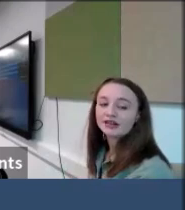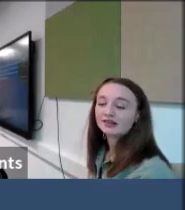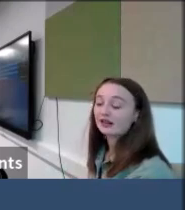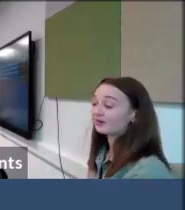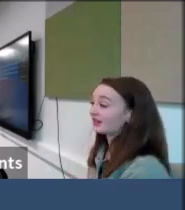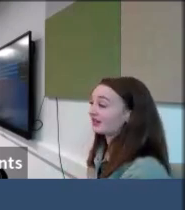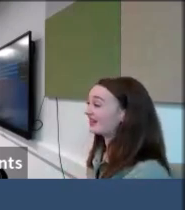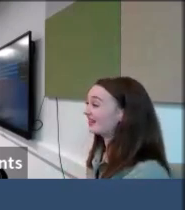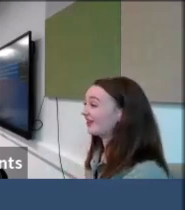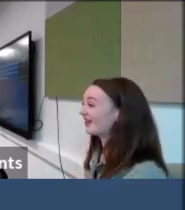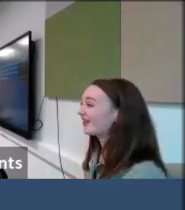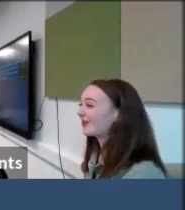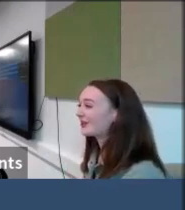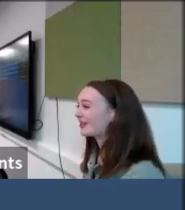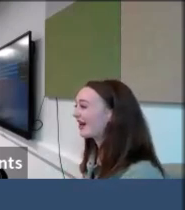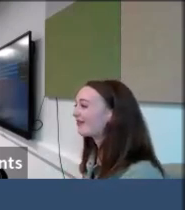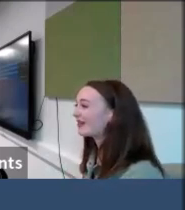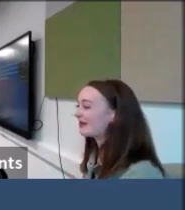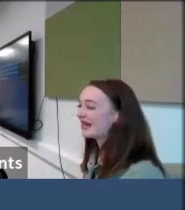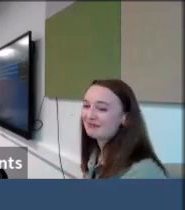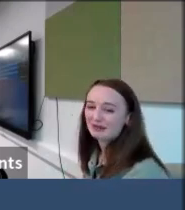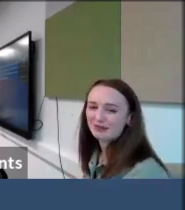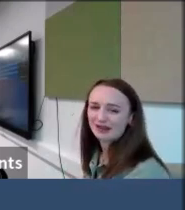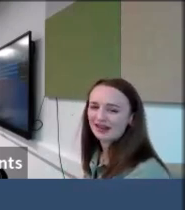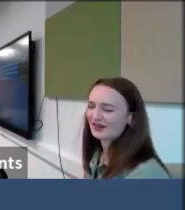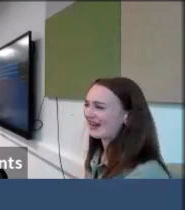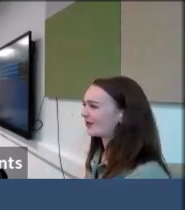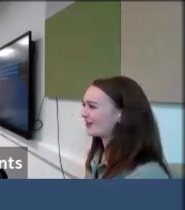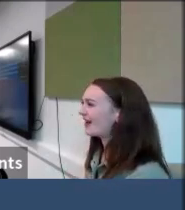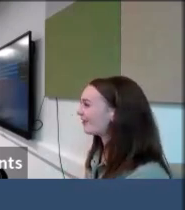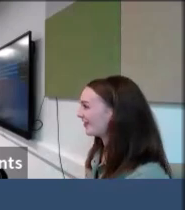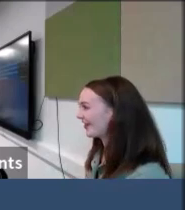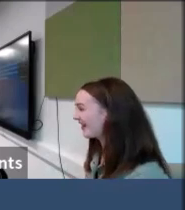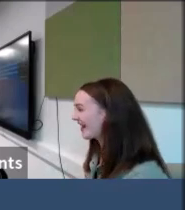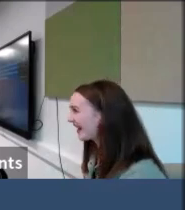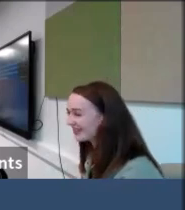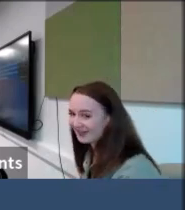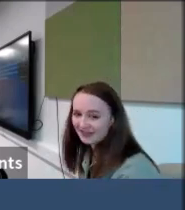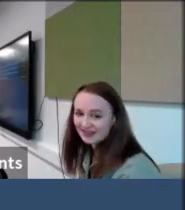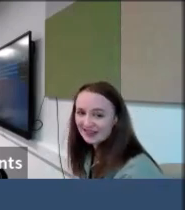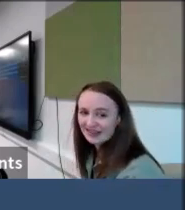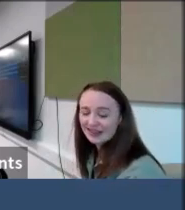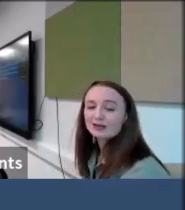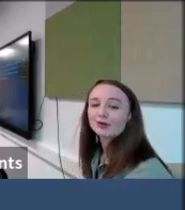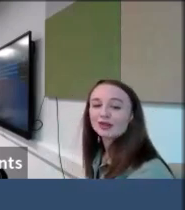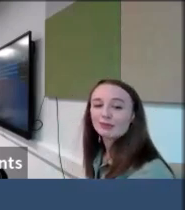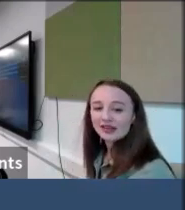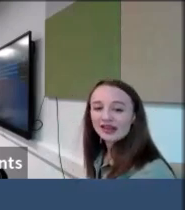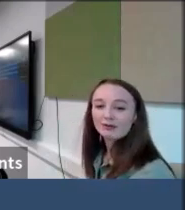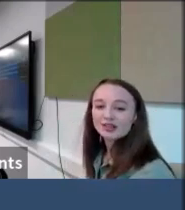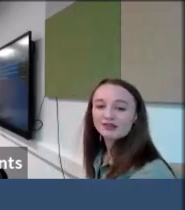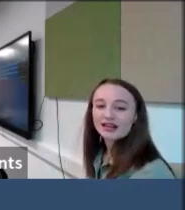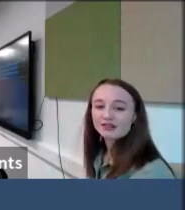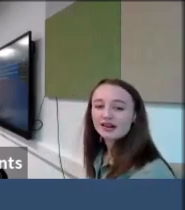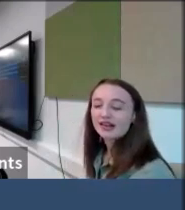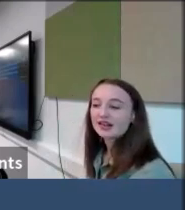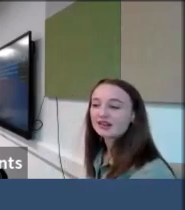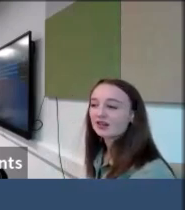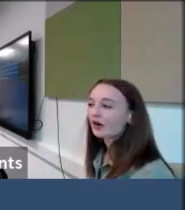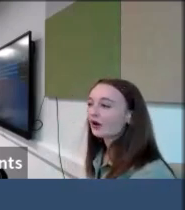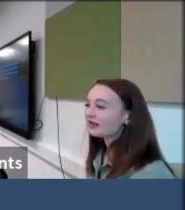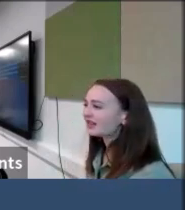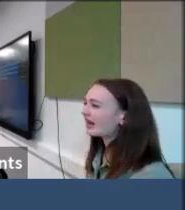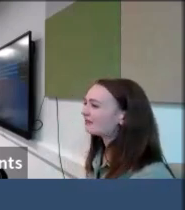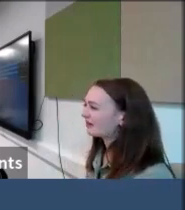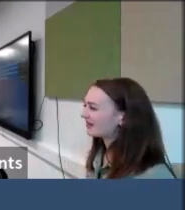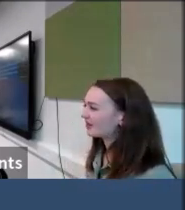people worry, especially in the online culture that we have at the minute, people think they're going to get called out or they're going to get cancelled. But the point I want to reiterate is